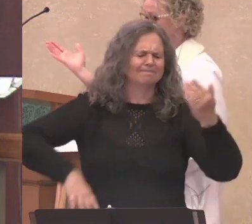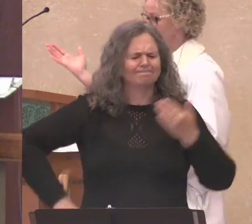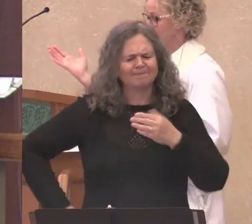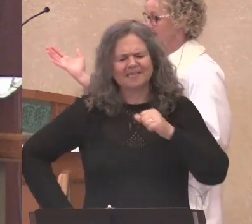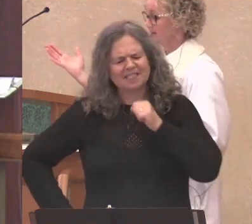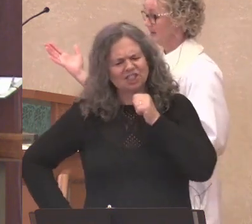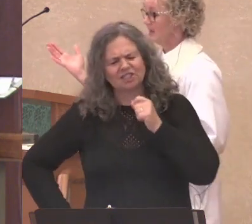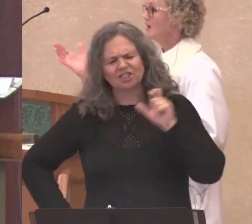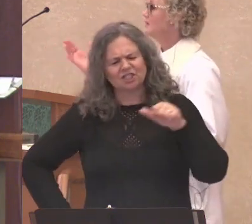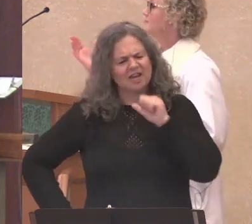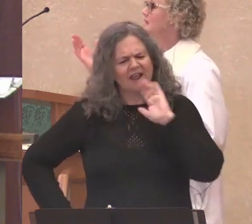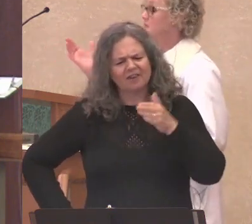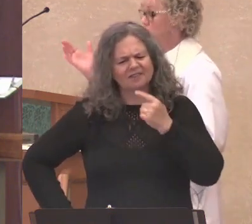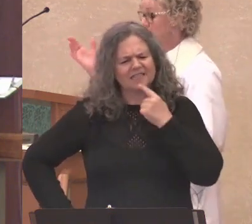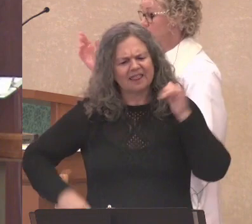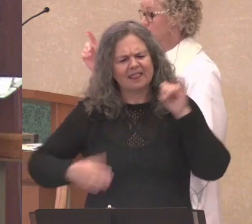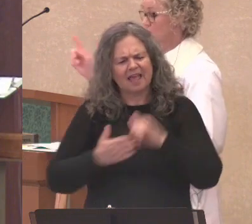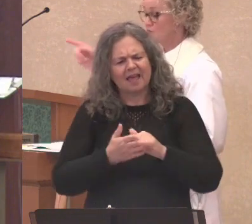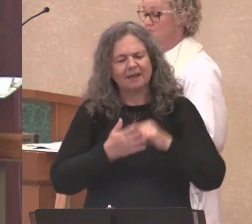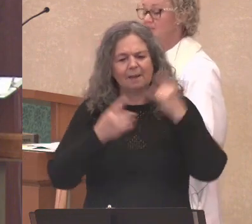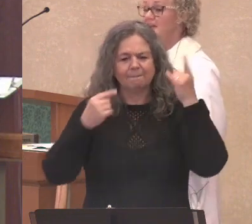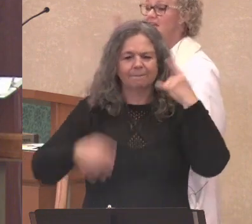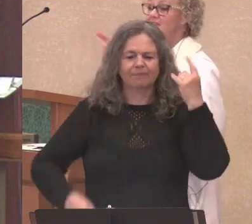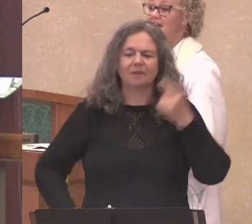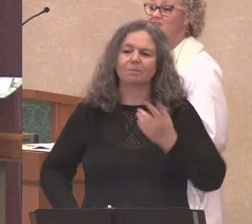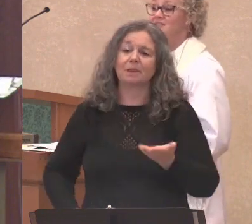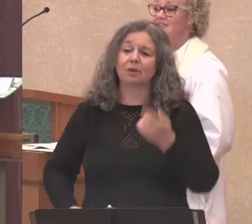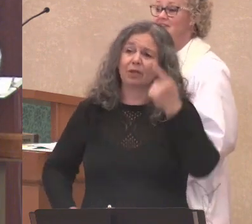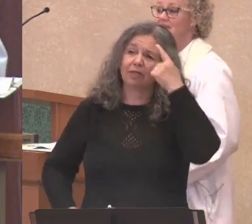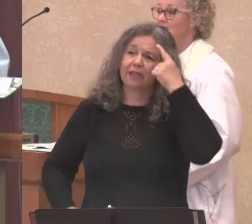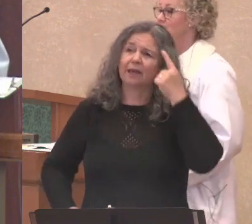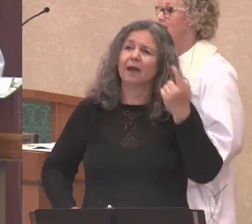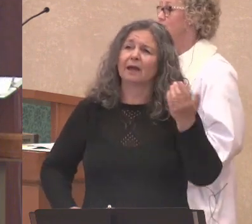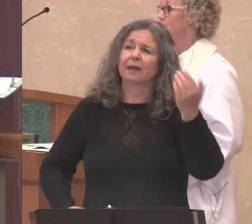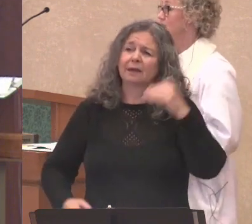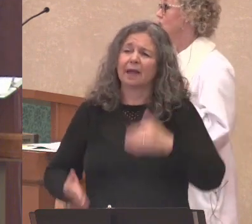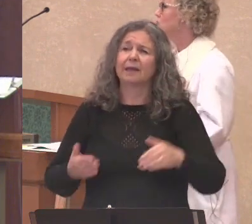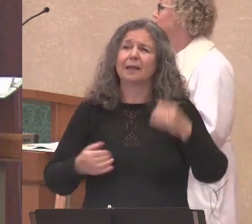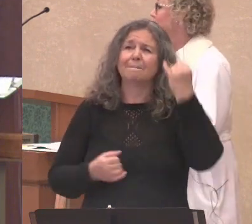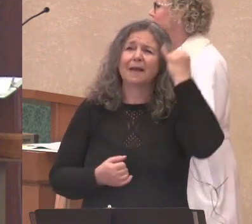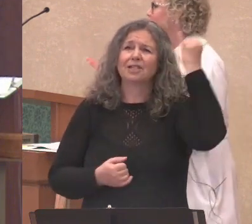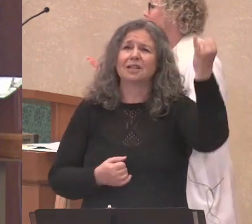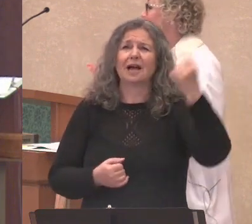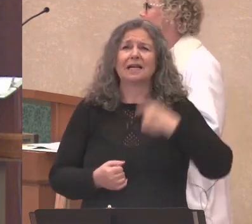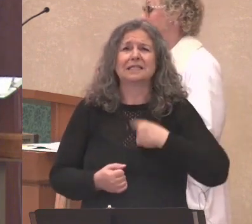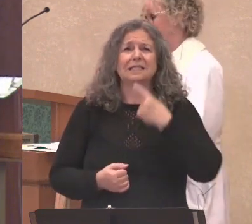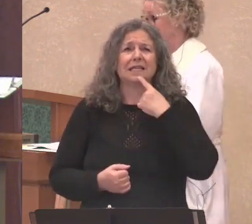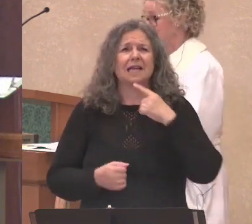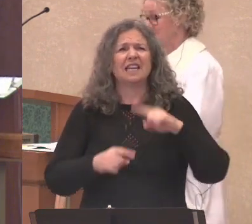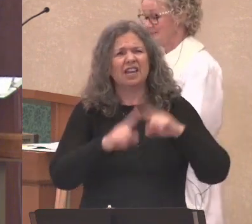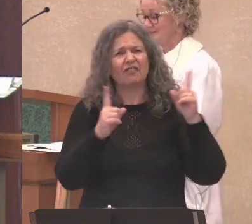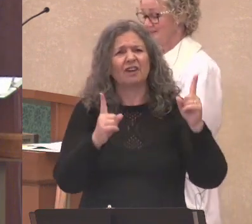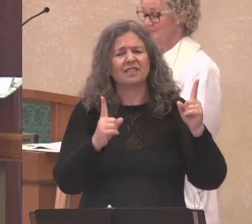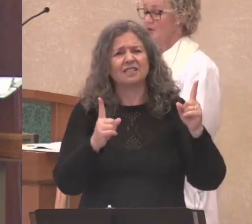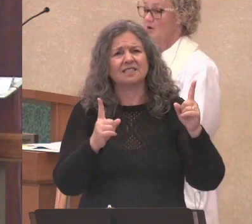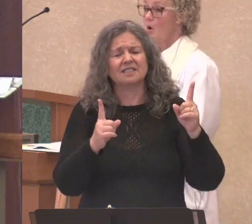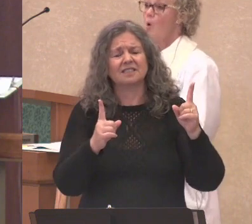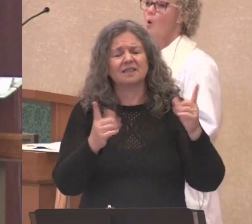other person said. Maybe you even start replaying that scene and imagining that you said something different than you